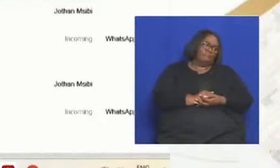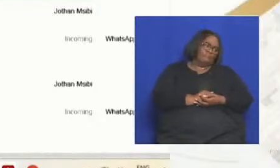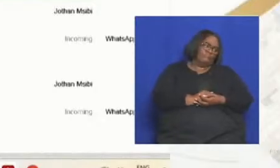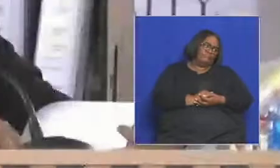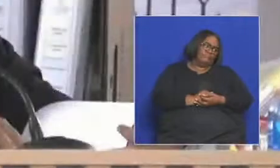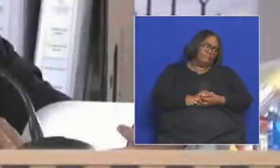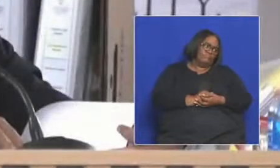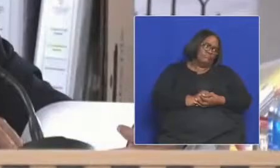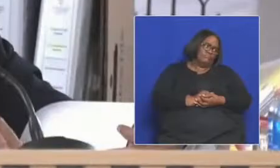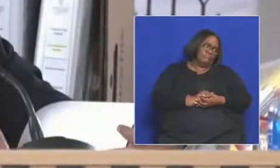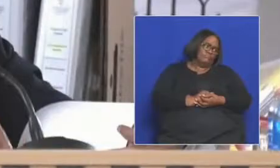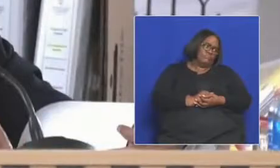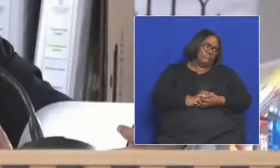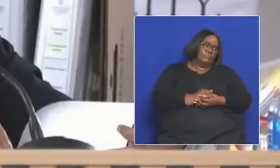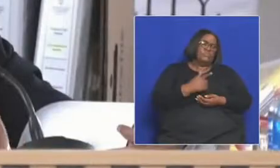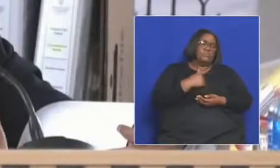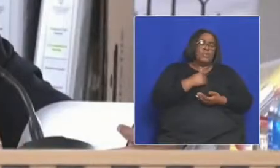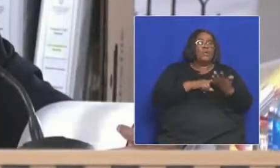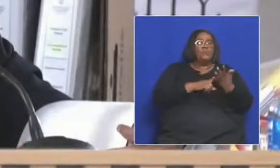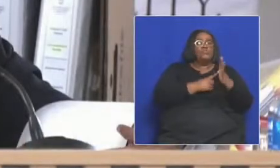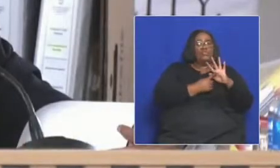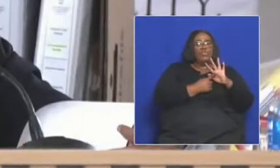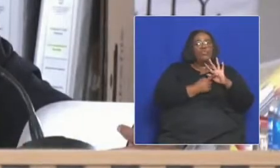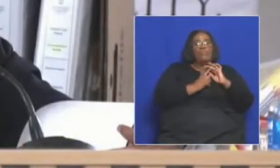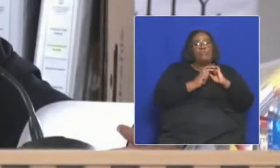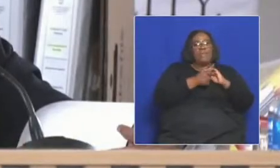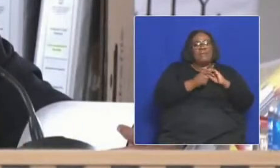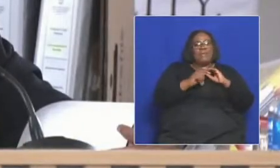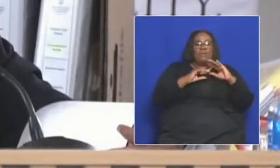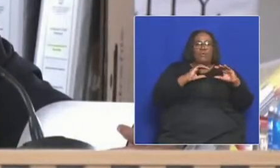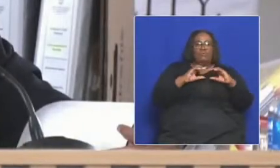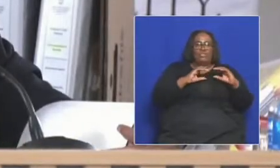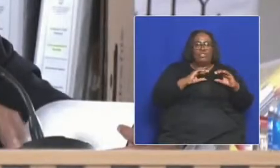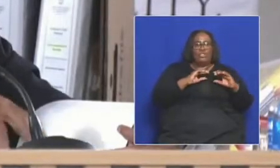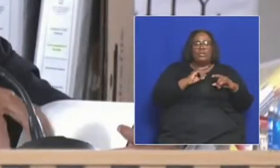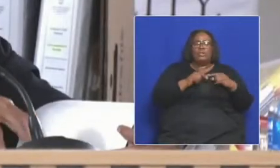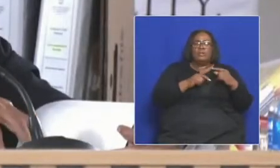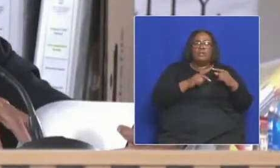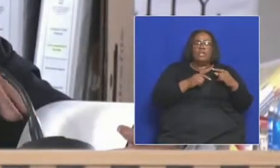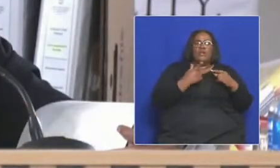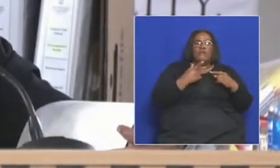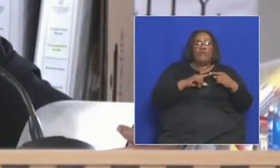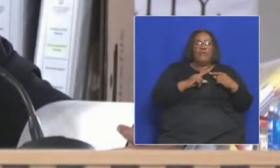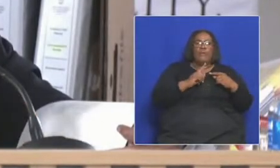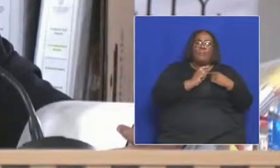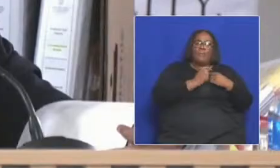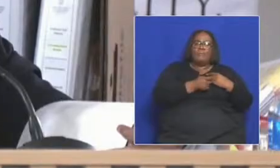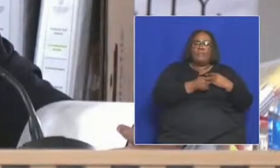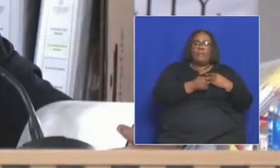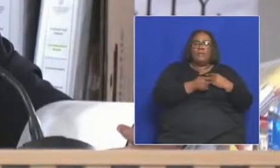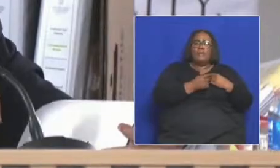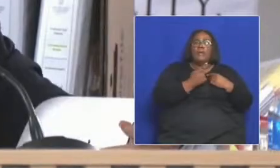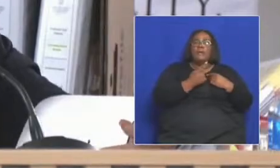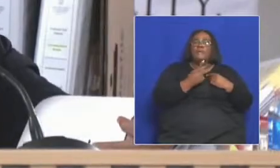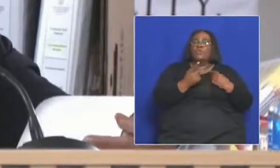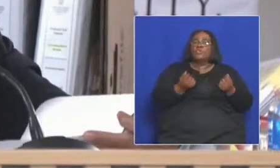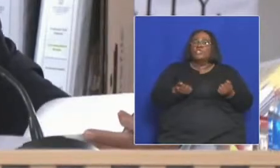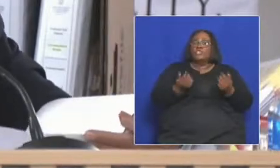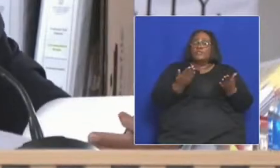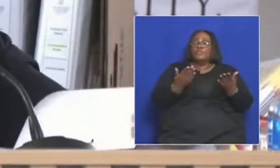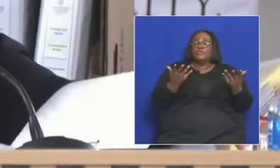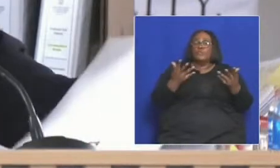you the payment and the conversation about payment for the services at the wedding. This is this conversation. Yes.